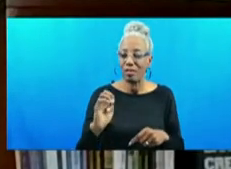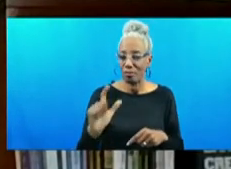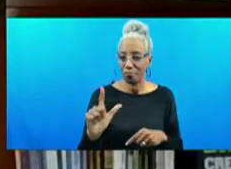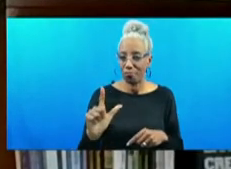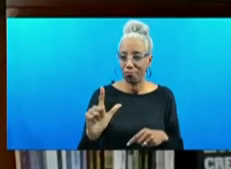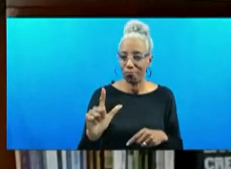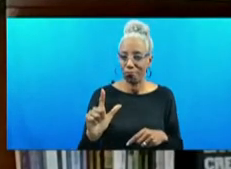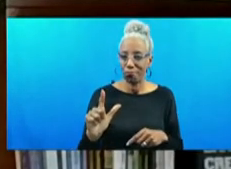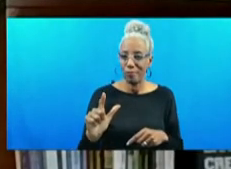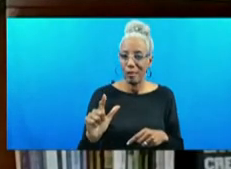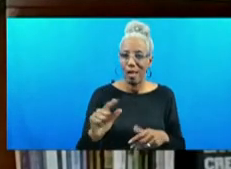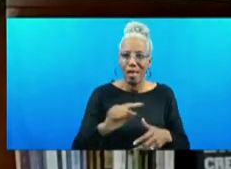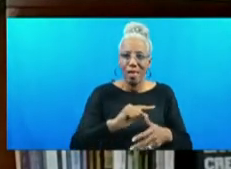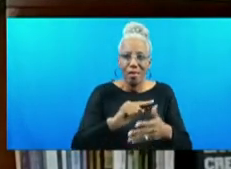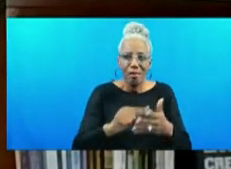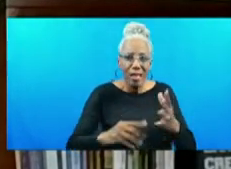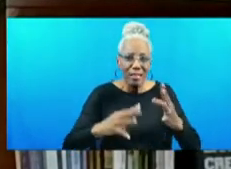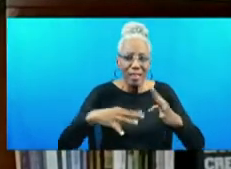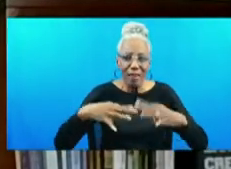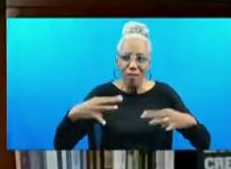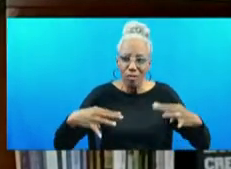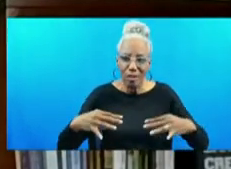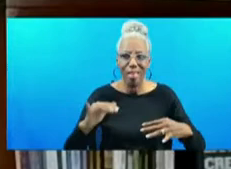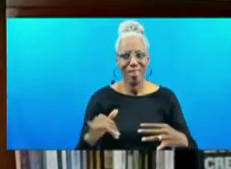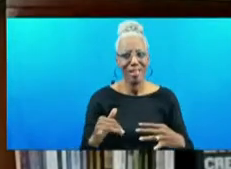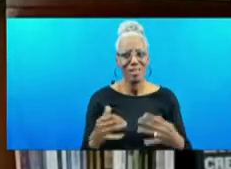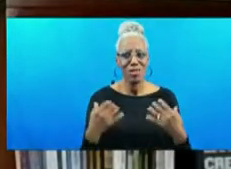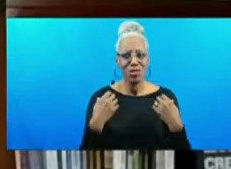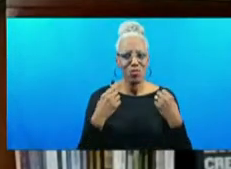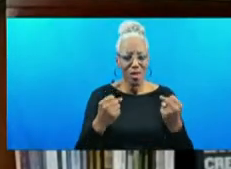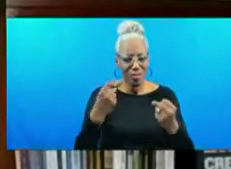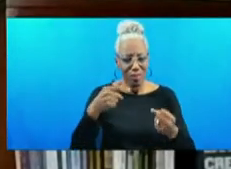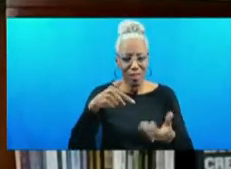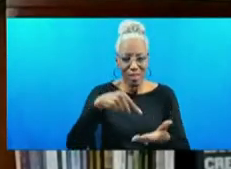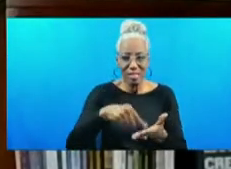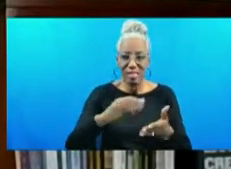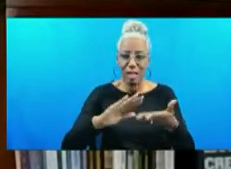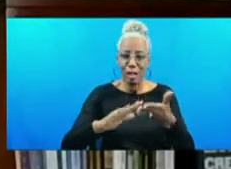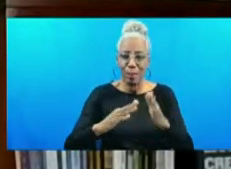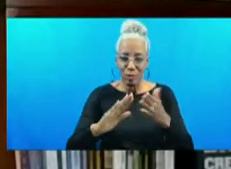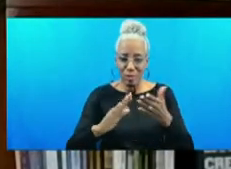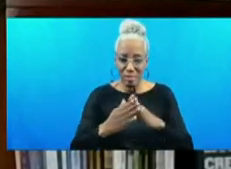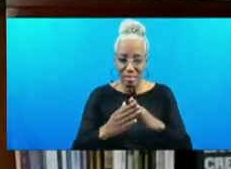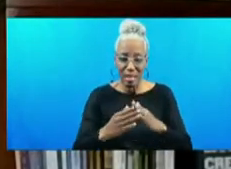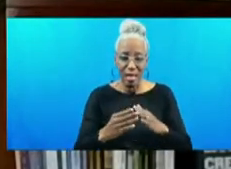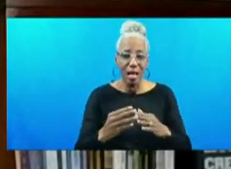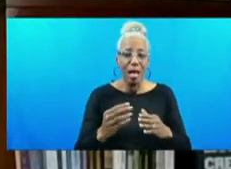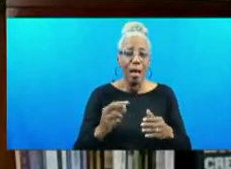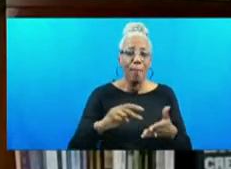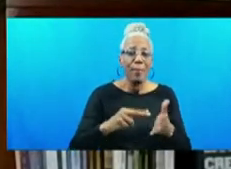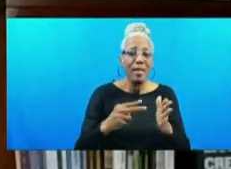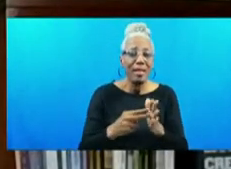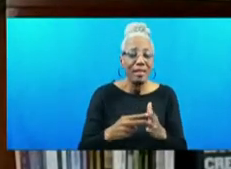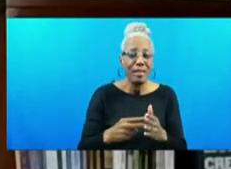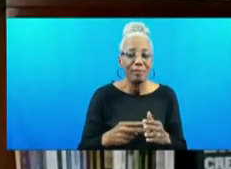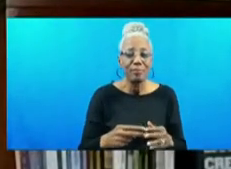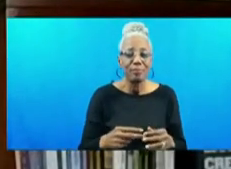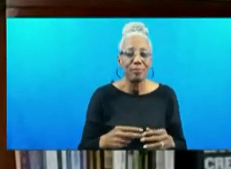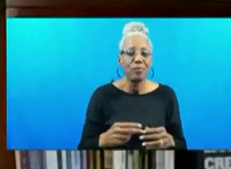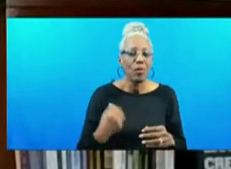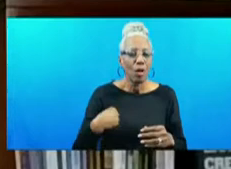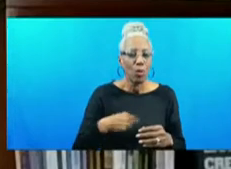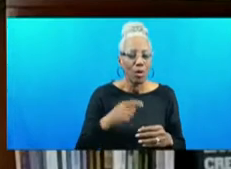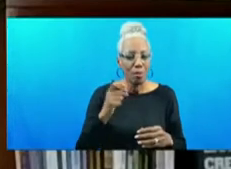place that is that diverse, because that means it's up to us, it's up to every student, it's up to every family to be exposed to things that